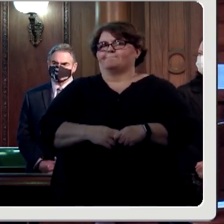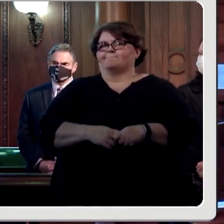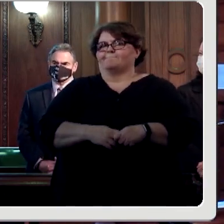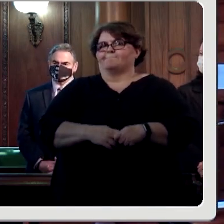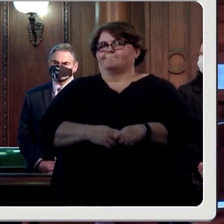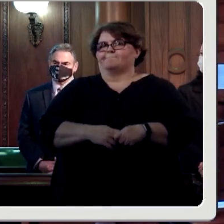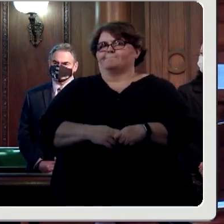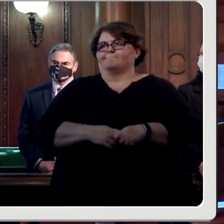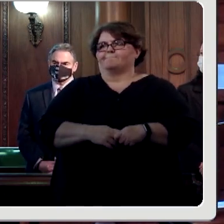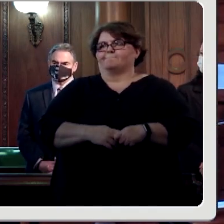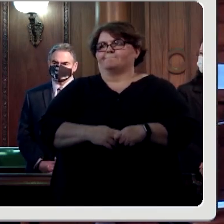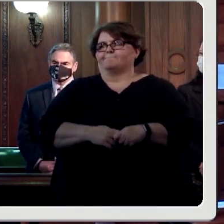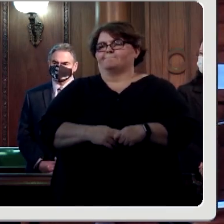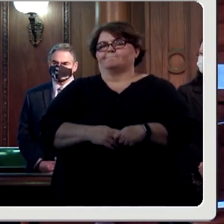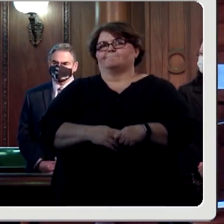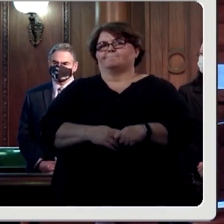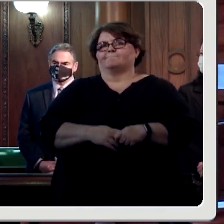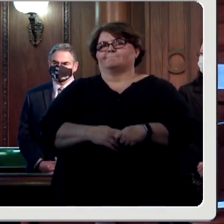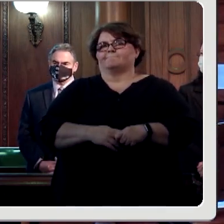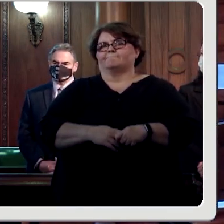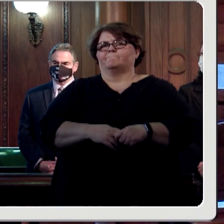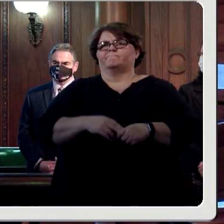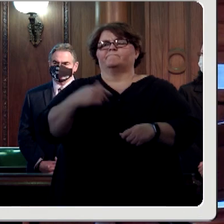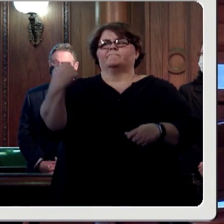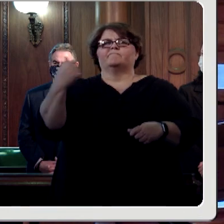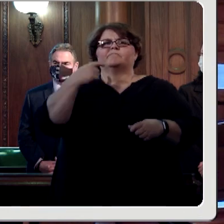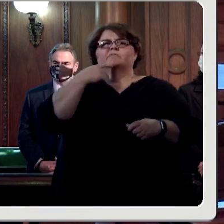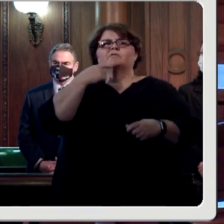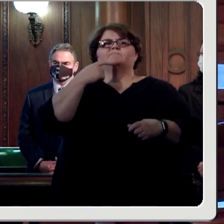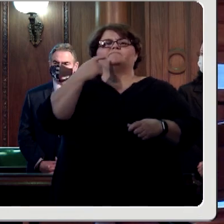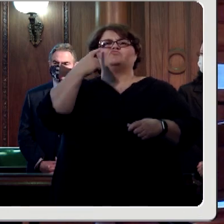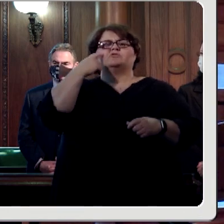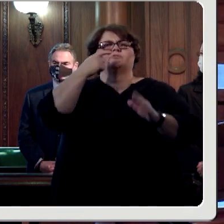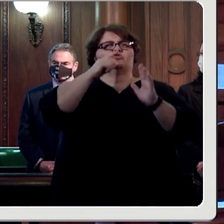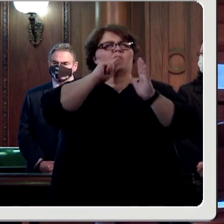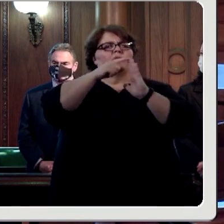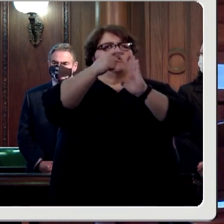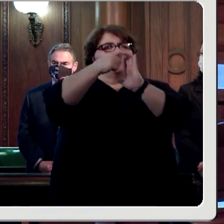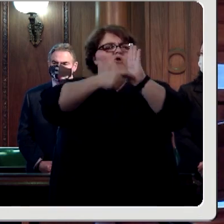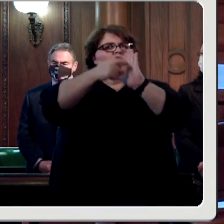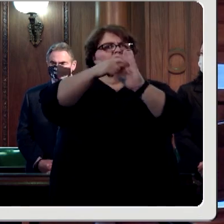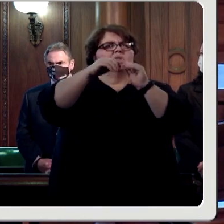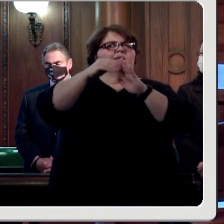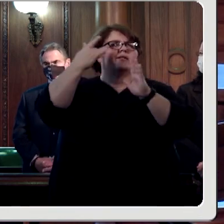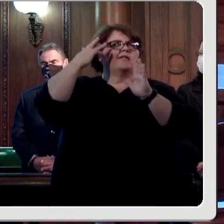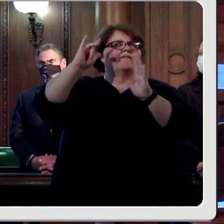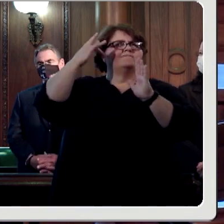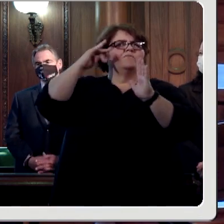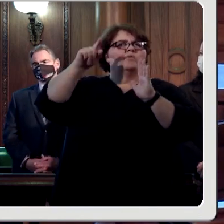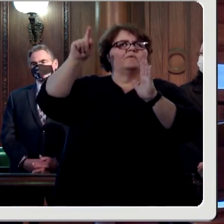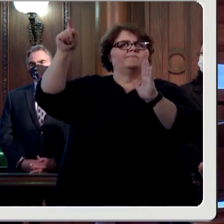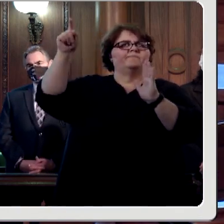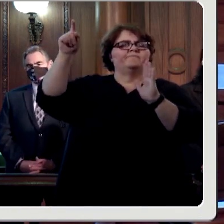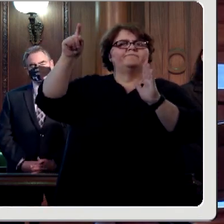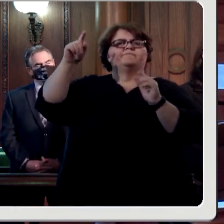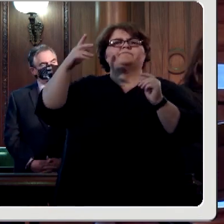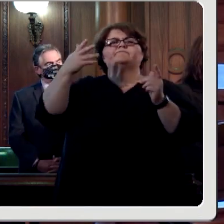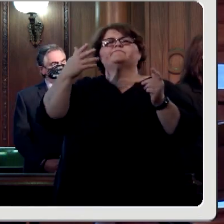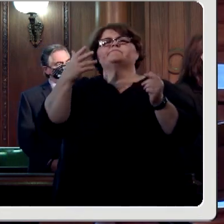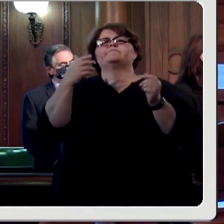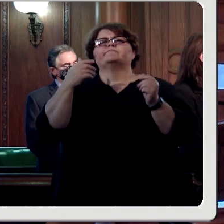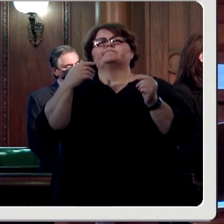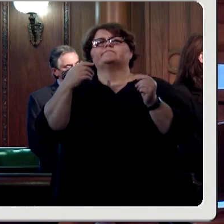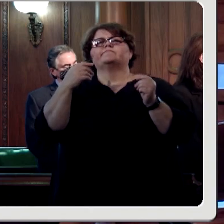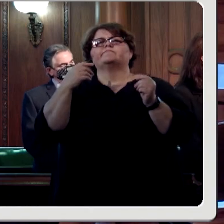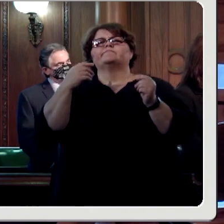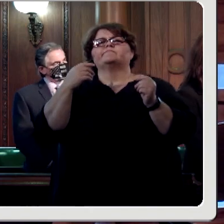vaccine trial and how it was causing someone sick. Just your guys' reaction to it and whether or not it's